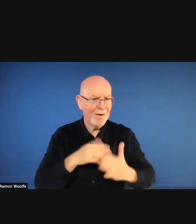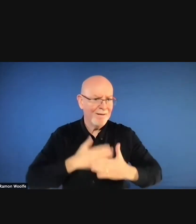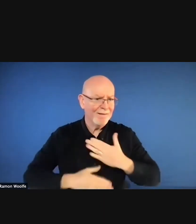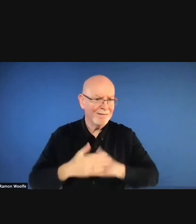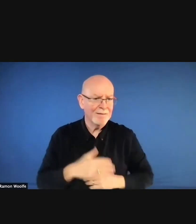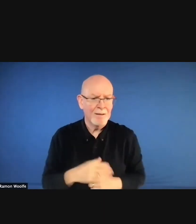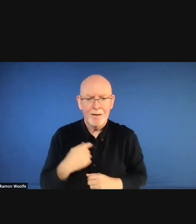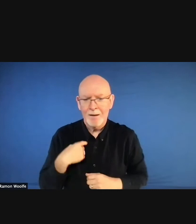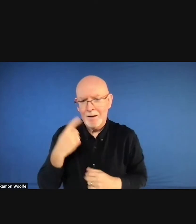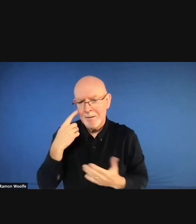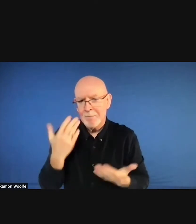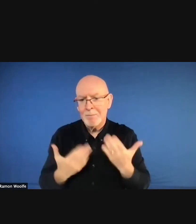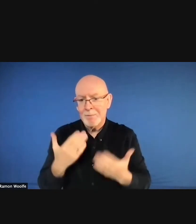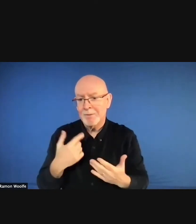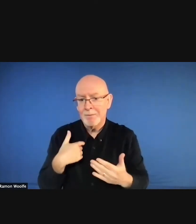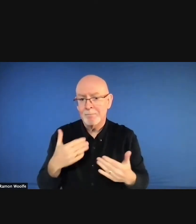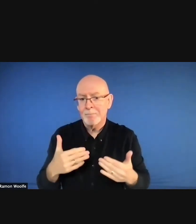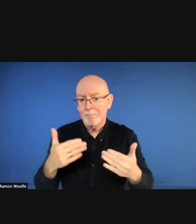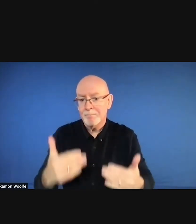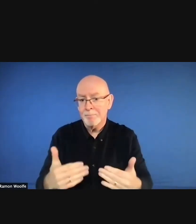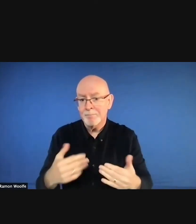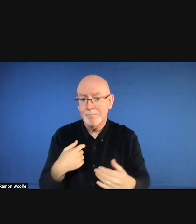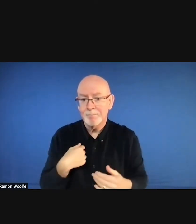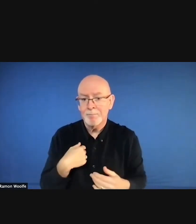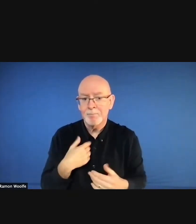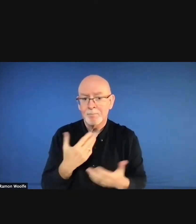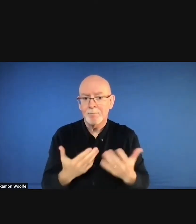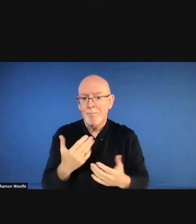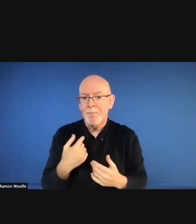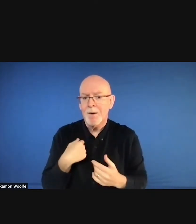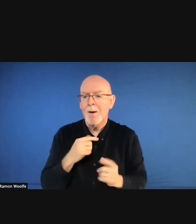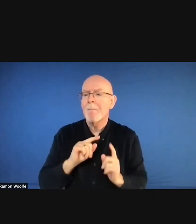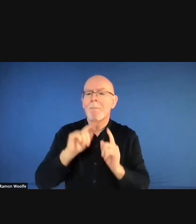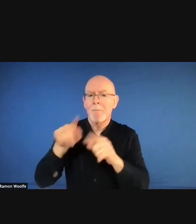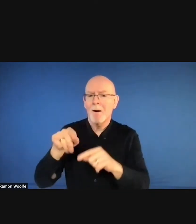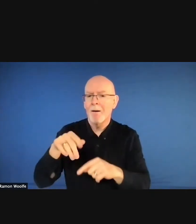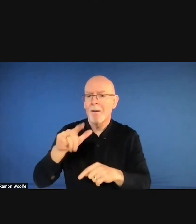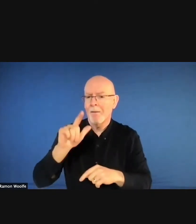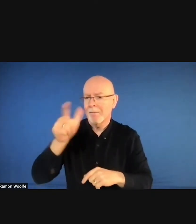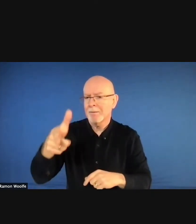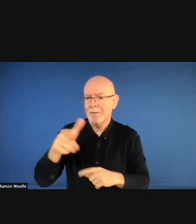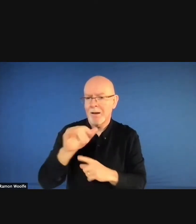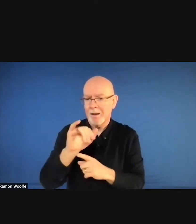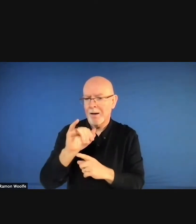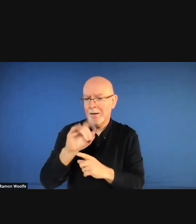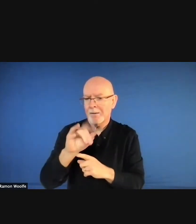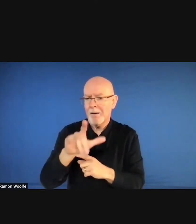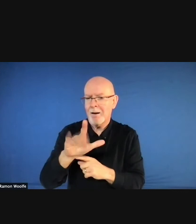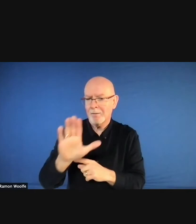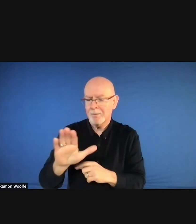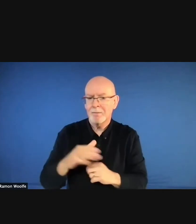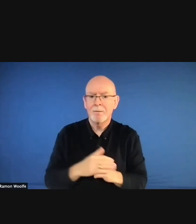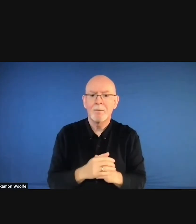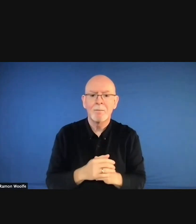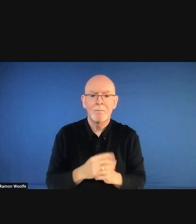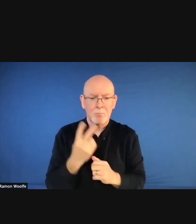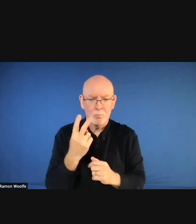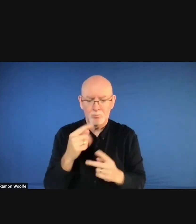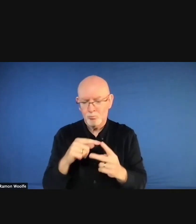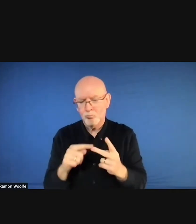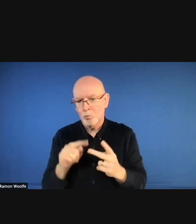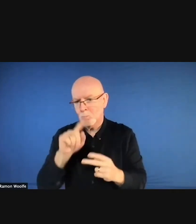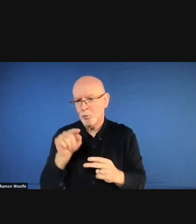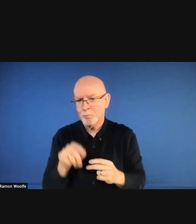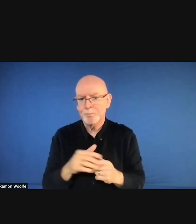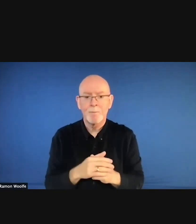Alfred, in your work, I know that you've come across issues with how research ethics are followed.